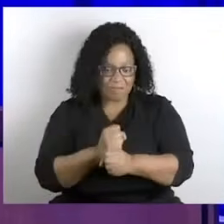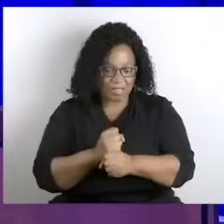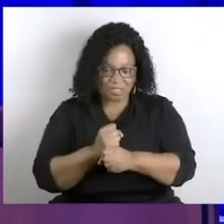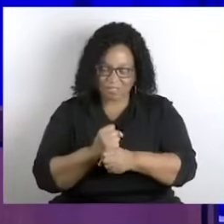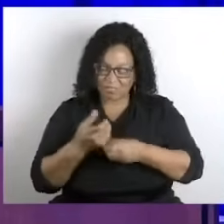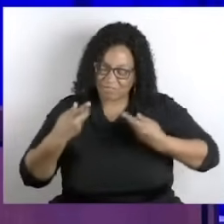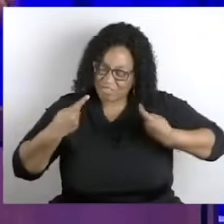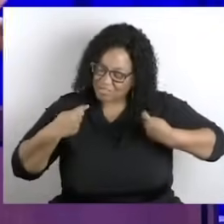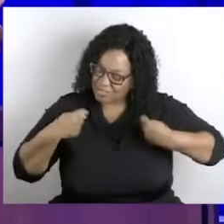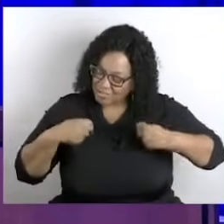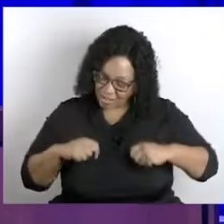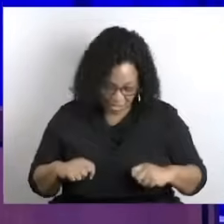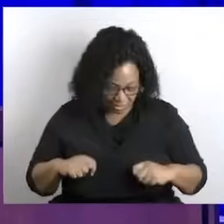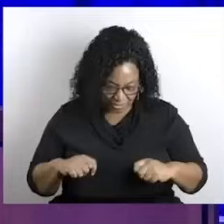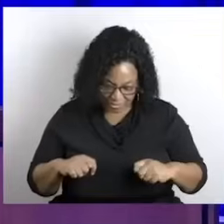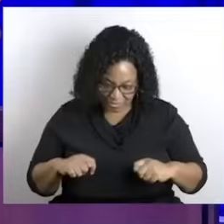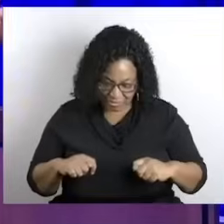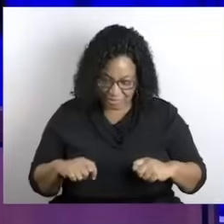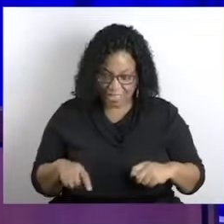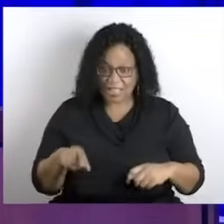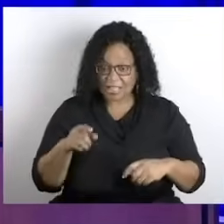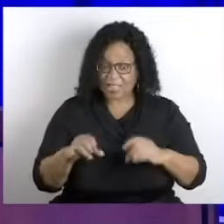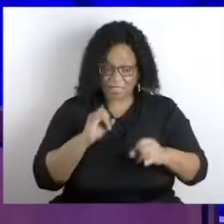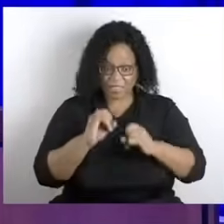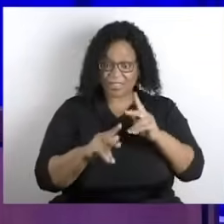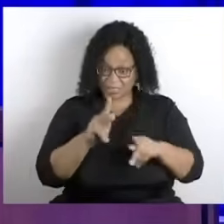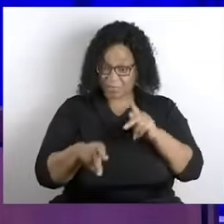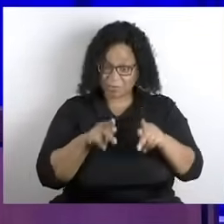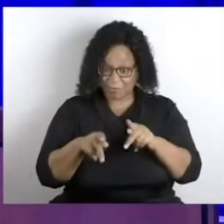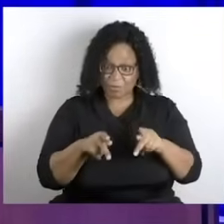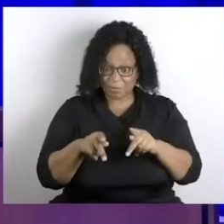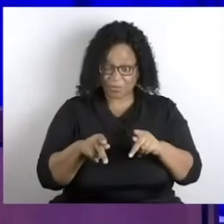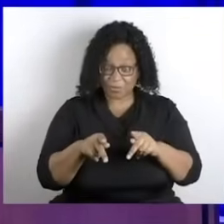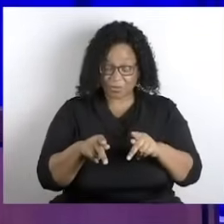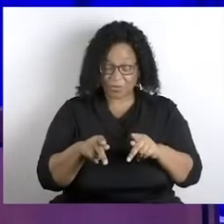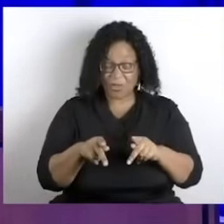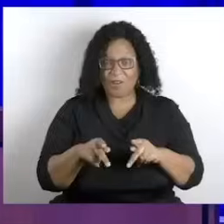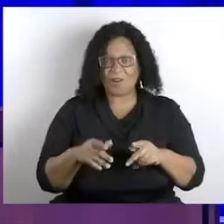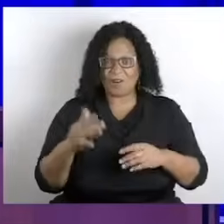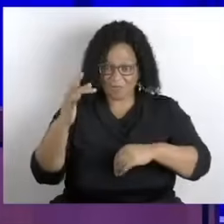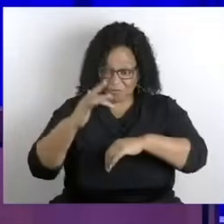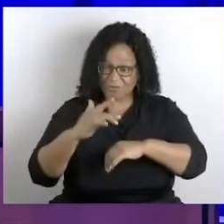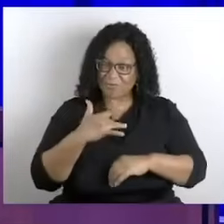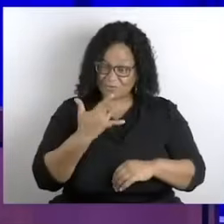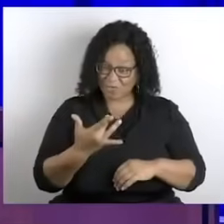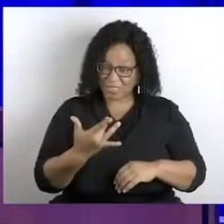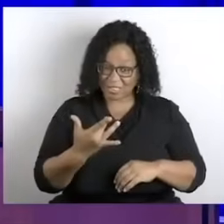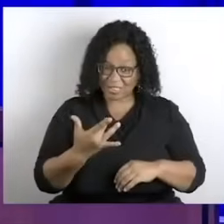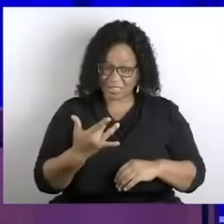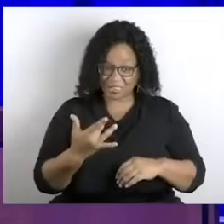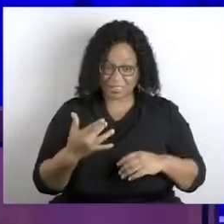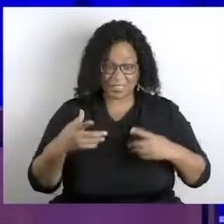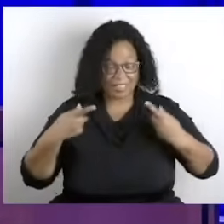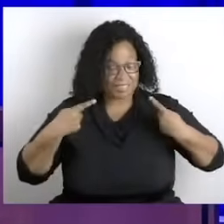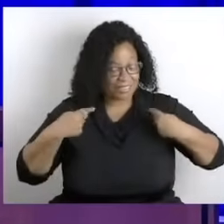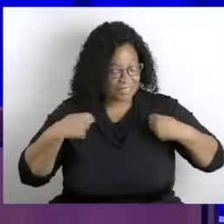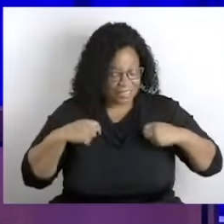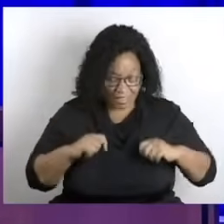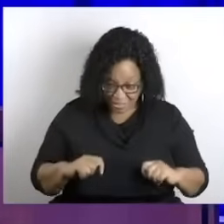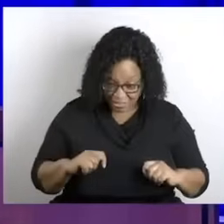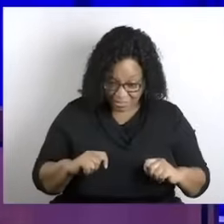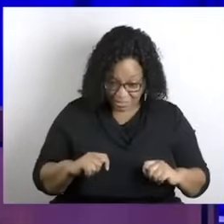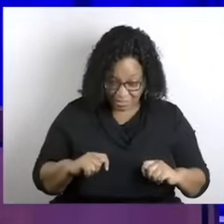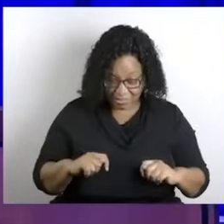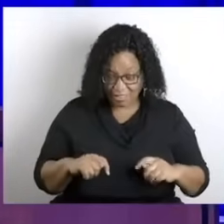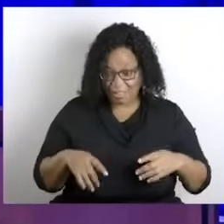our text today are dealing with the reality that as a consequence of their extended exile, they are exhausted